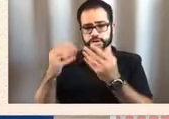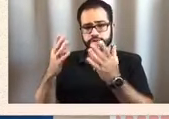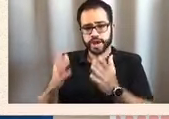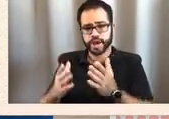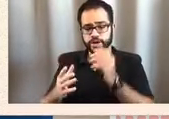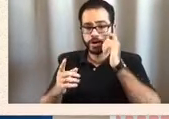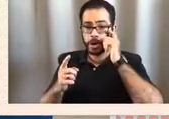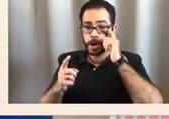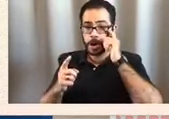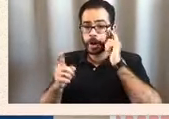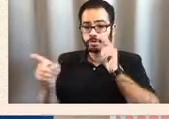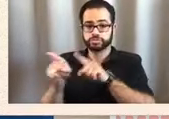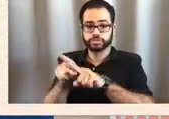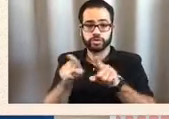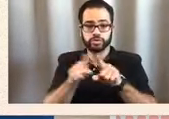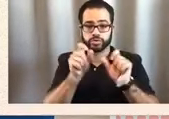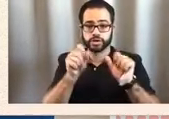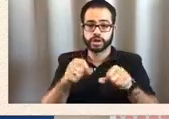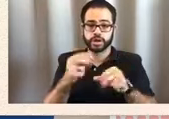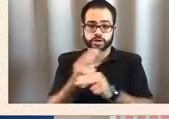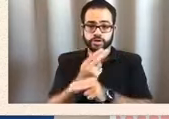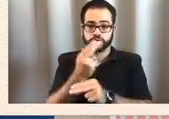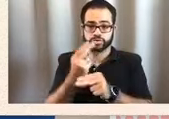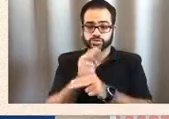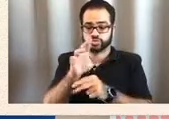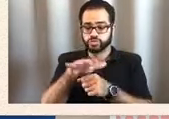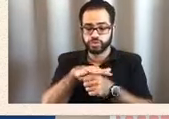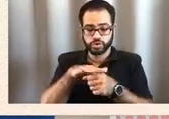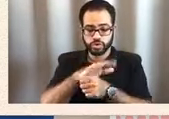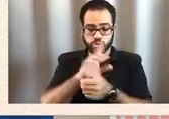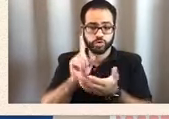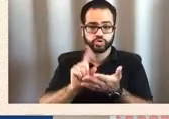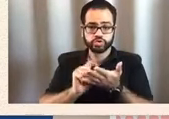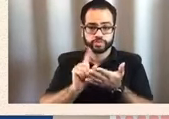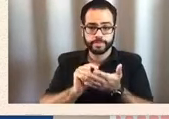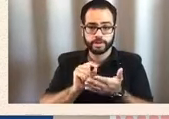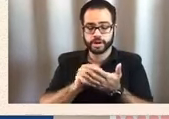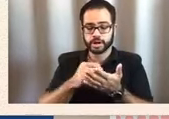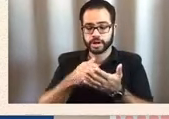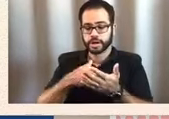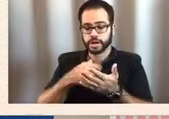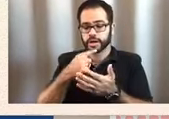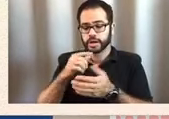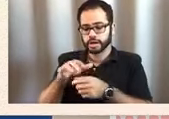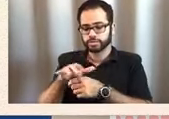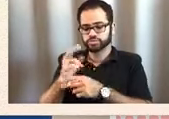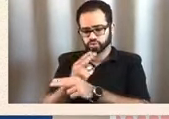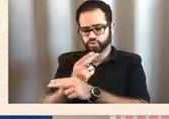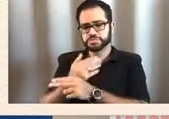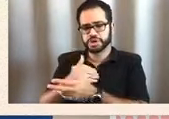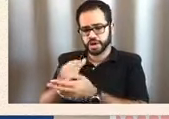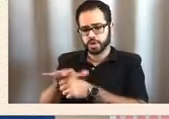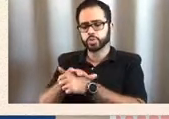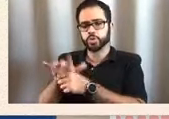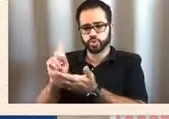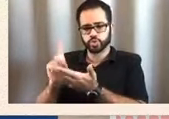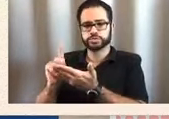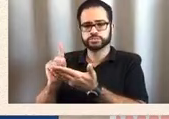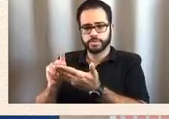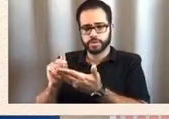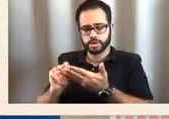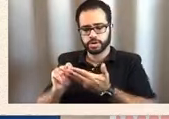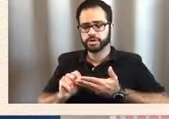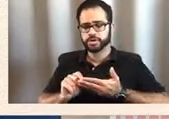um, your local paper. I use the Lake Region Monitor in my area, and it took me 5